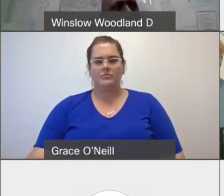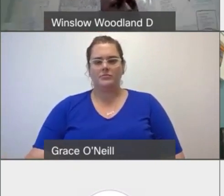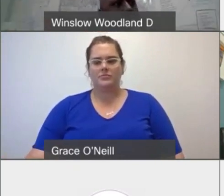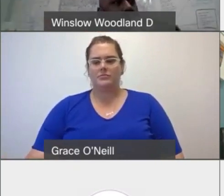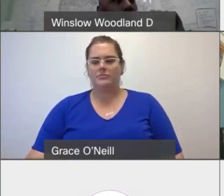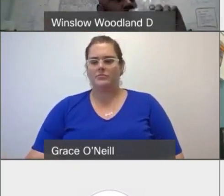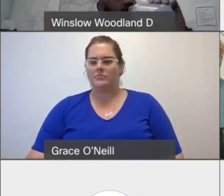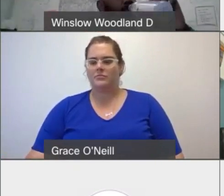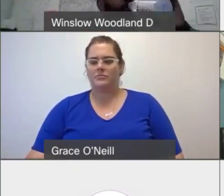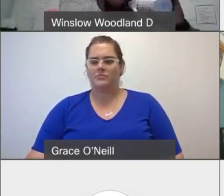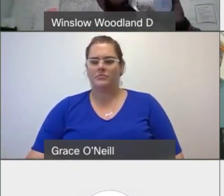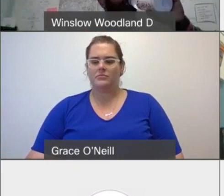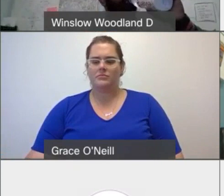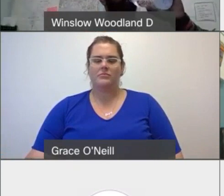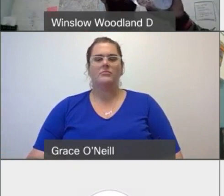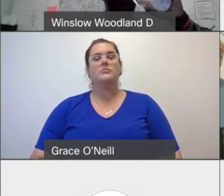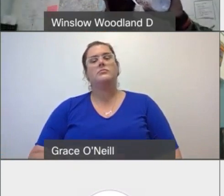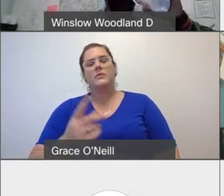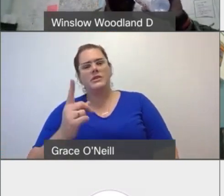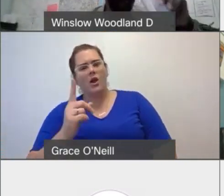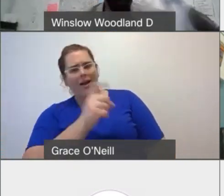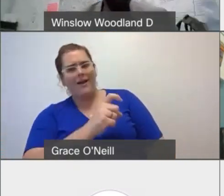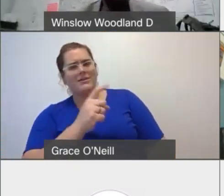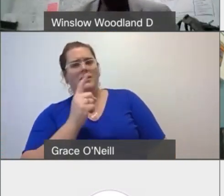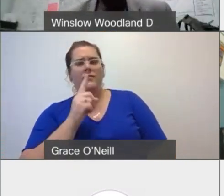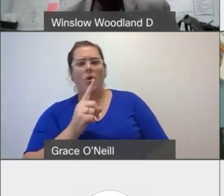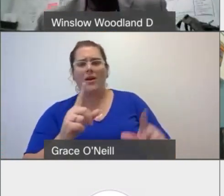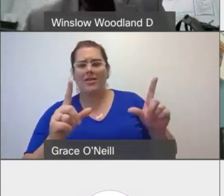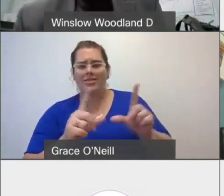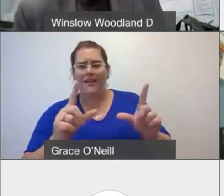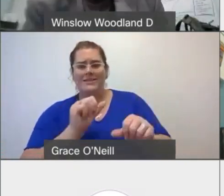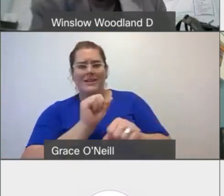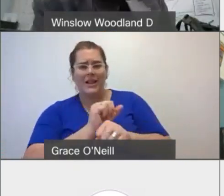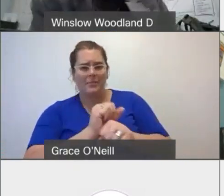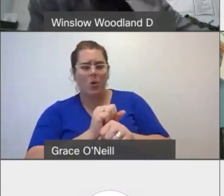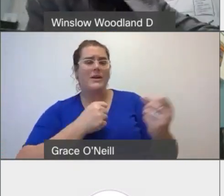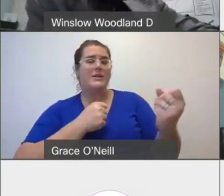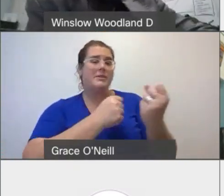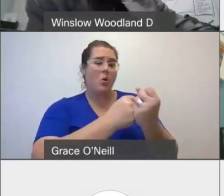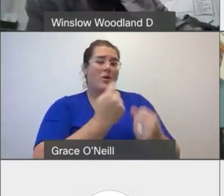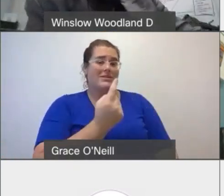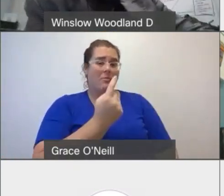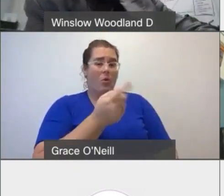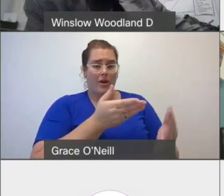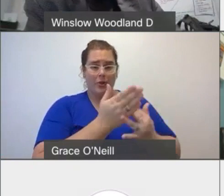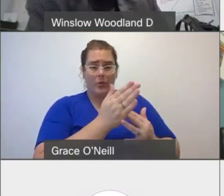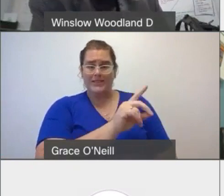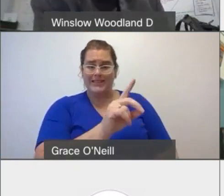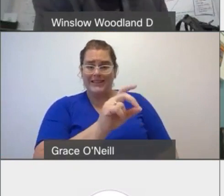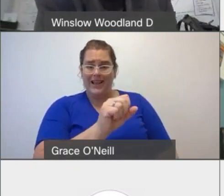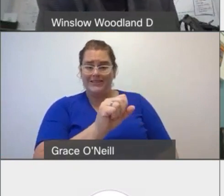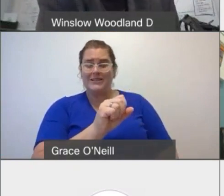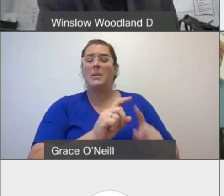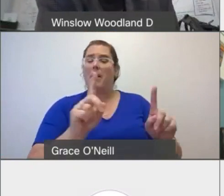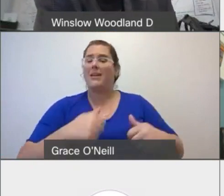So for licensed employees who support someone under DDS that lives in Maryland, therefore the